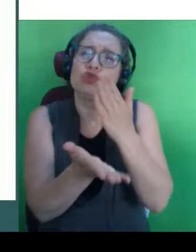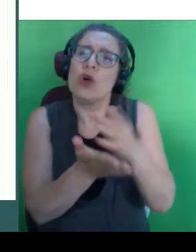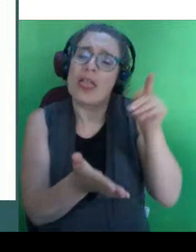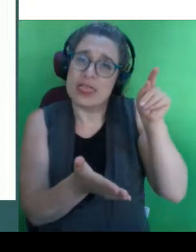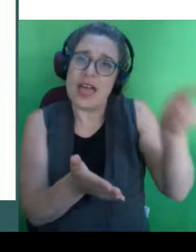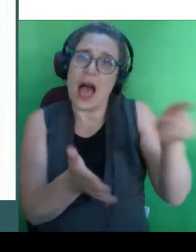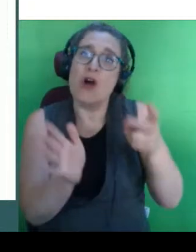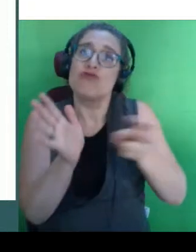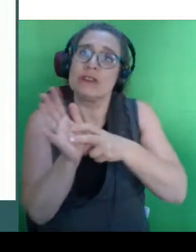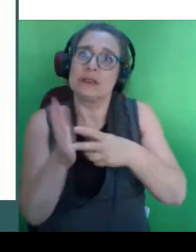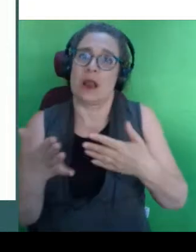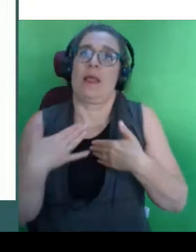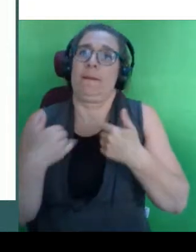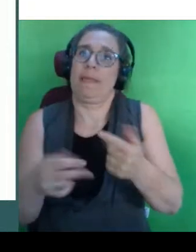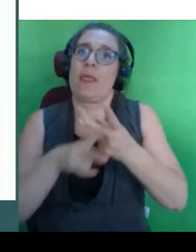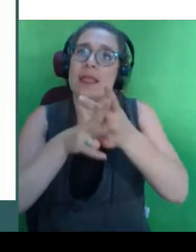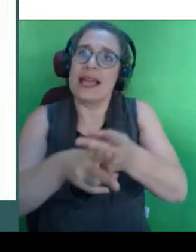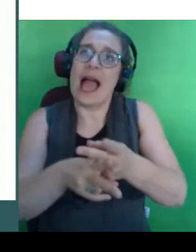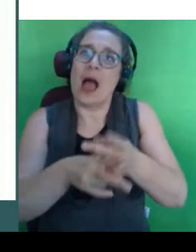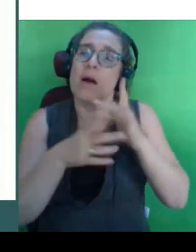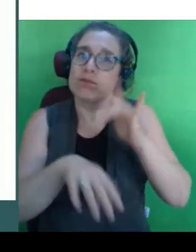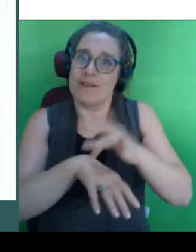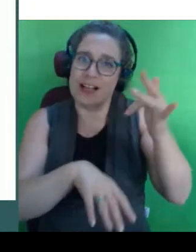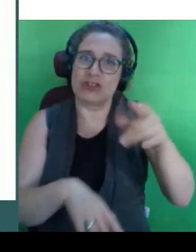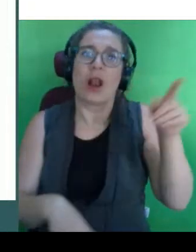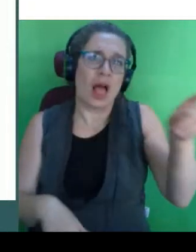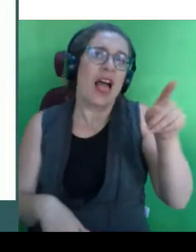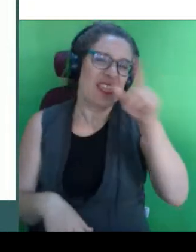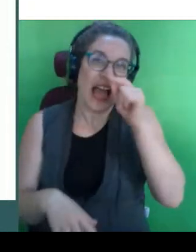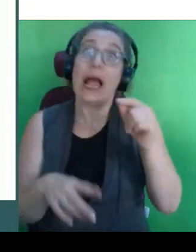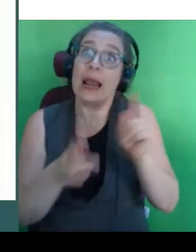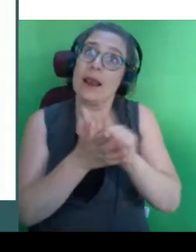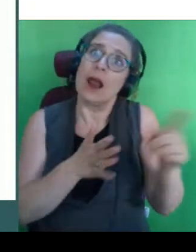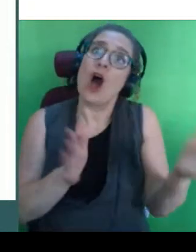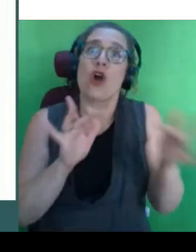and they can then contact us for us to claim their CPD points.